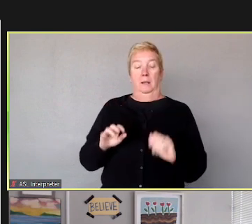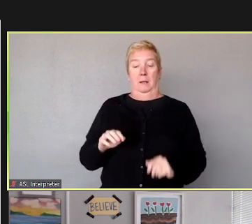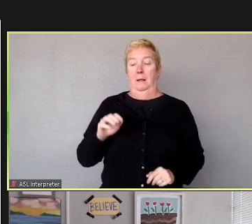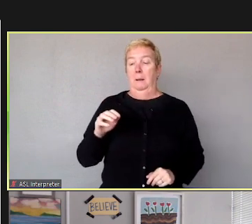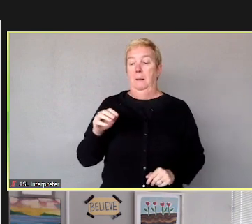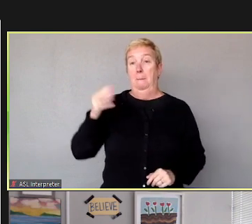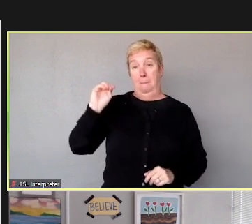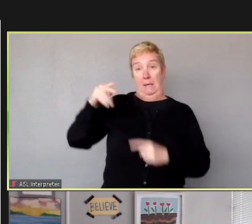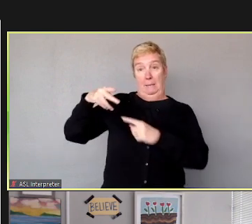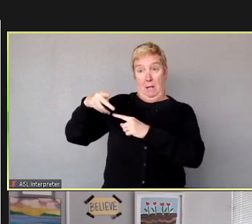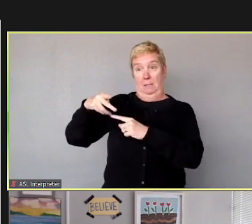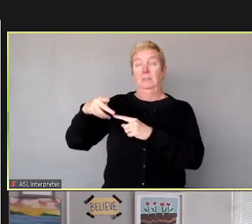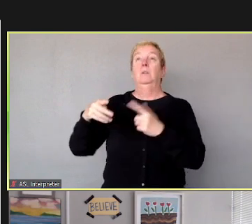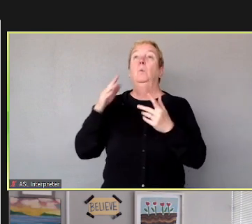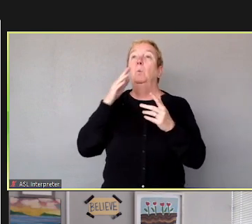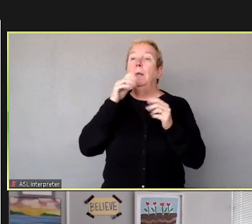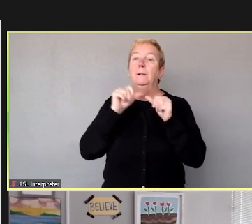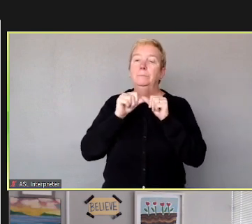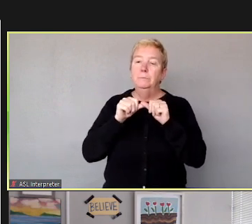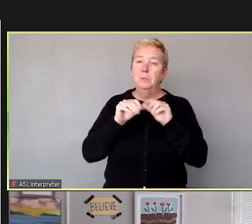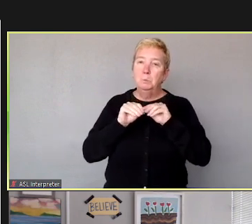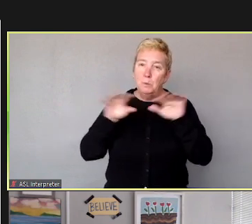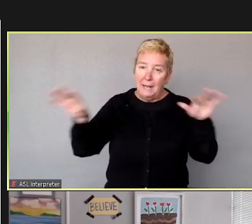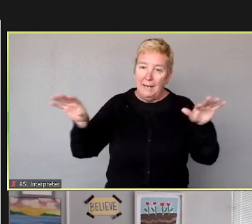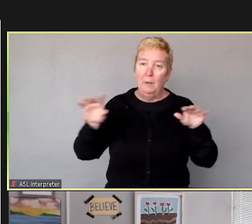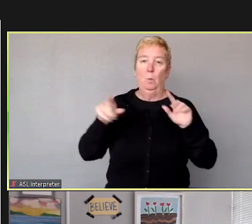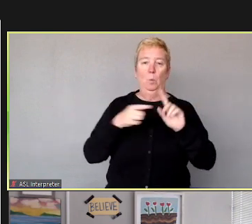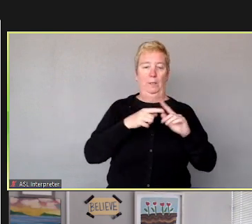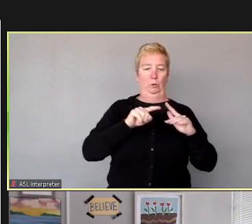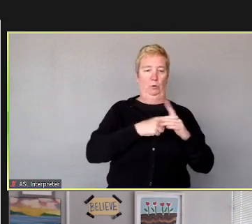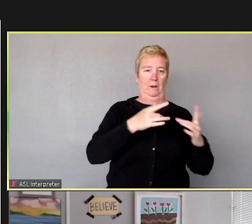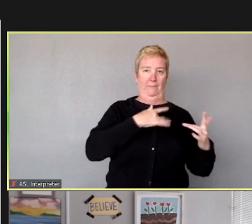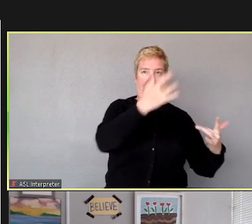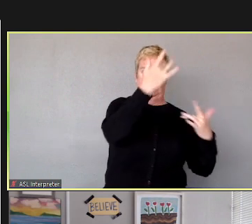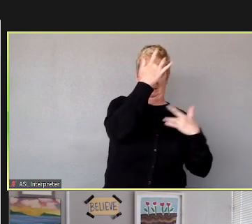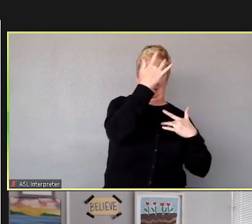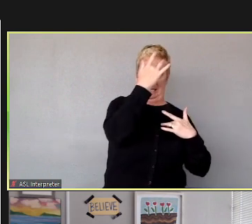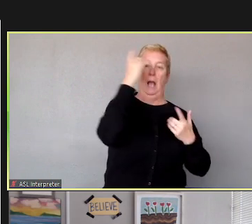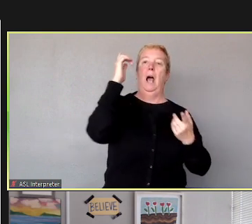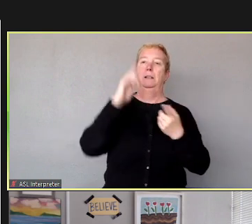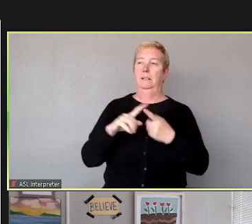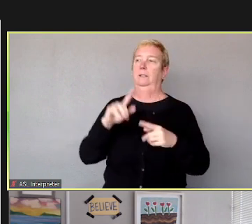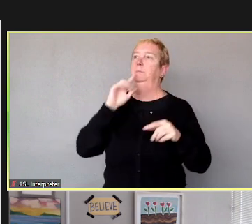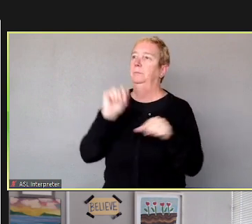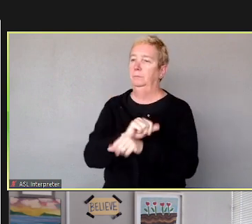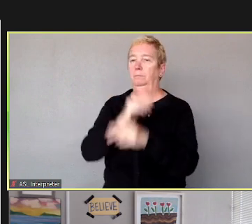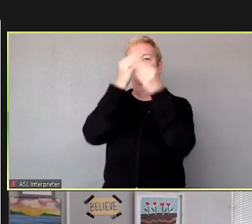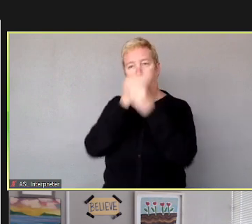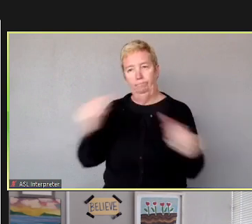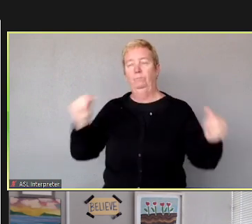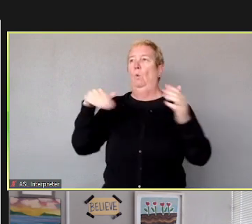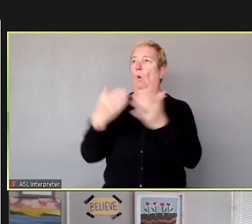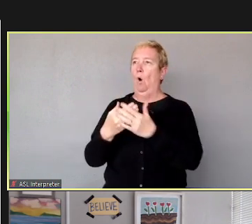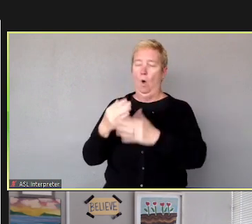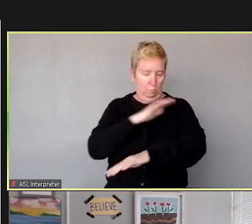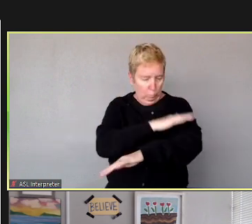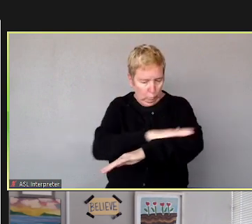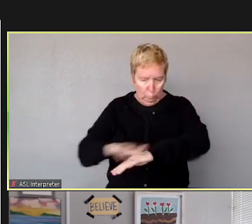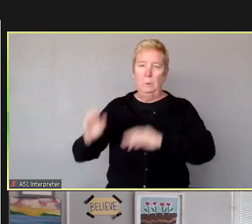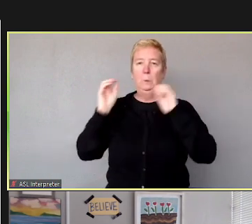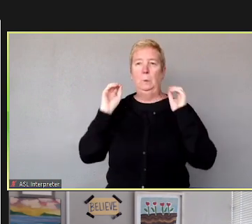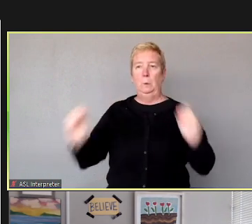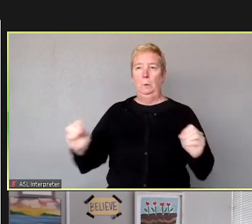monkeypox can continue spreading from the time of your symptoms until all the sores or blisters have healed, and you get like a fresh